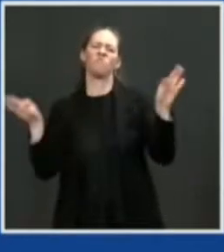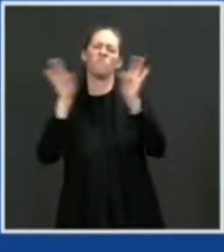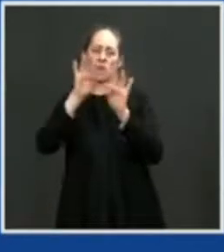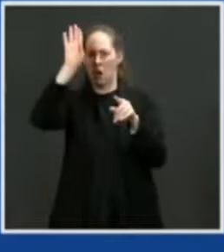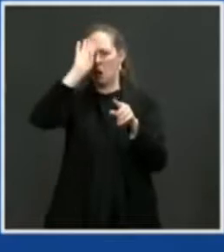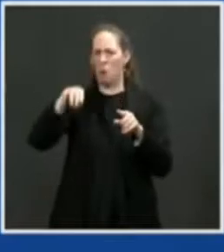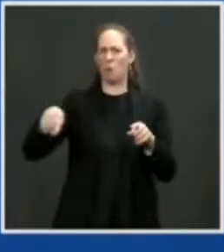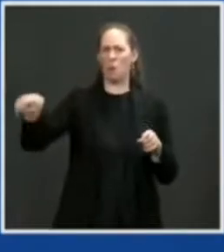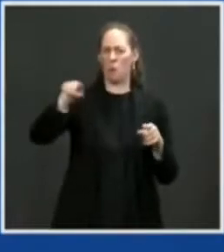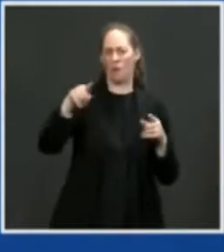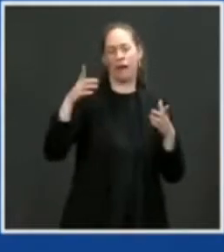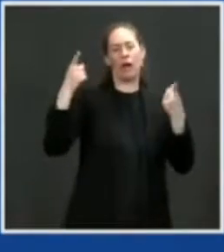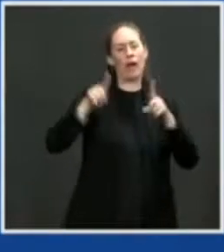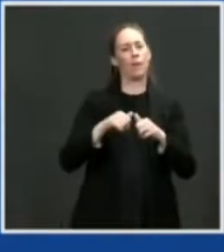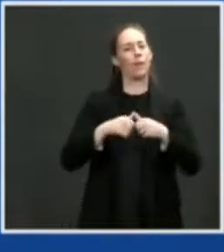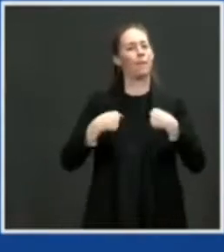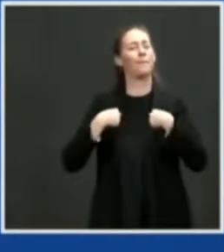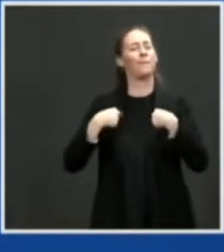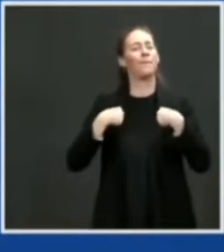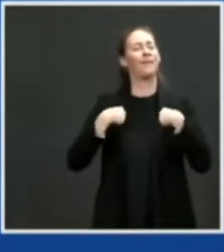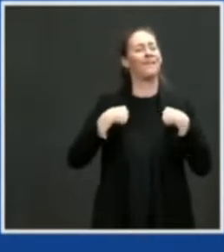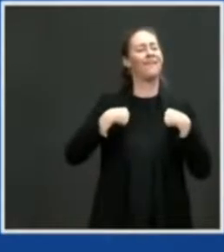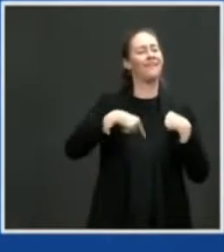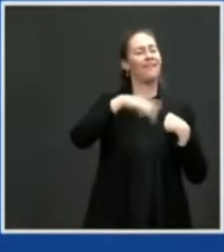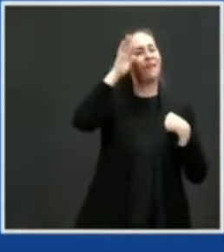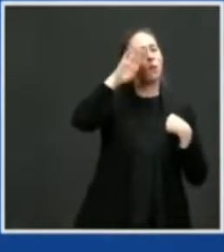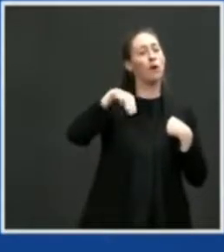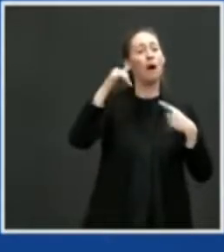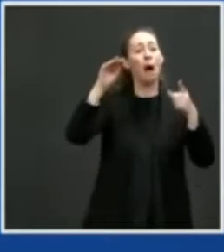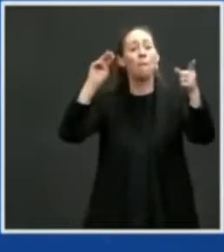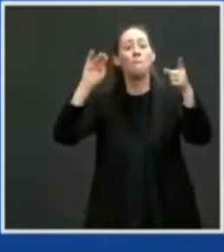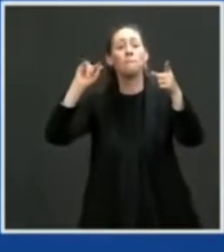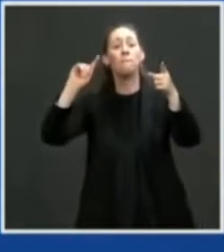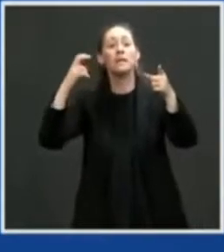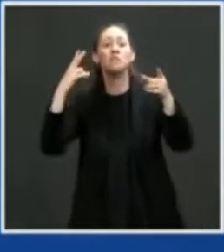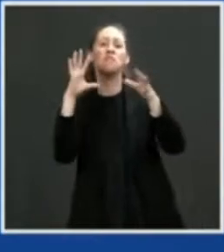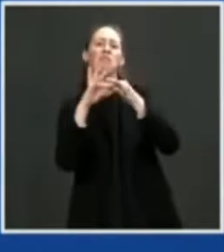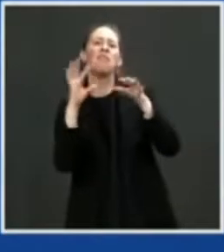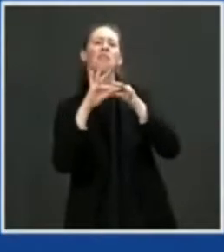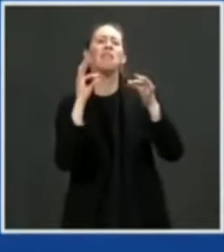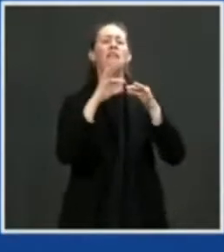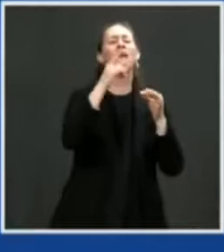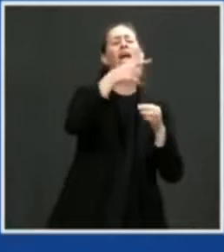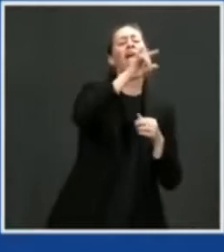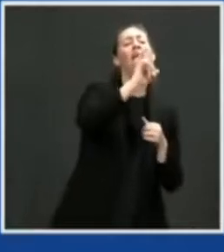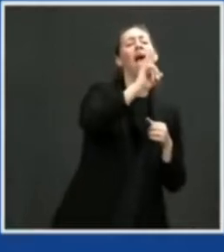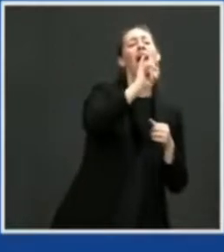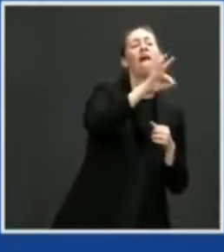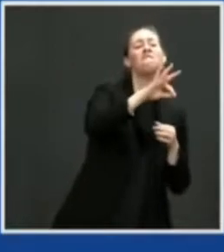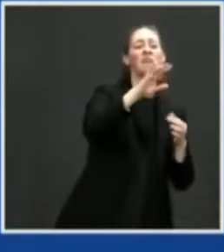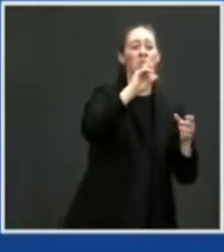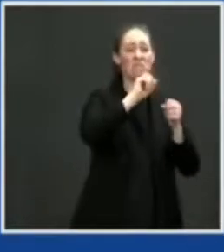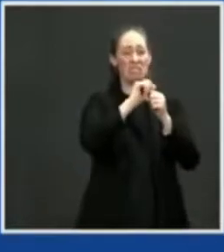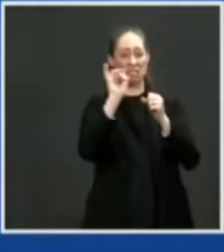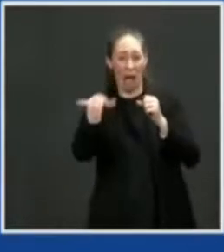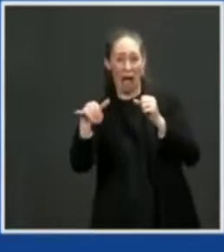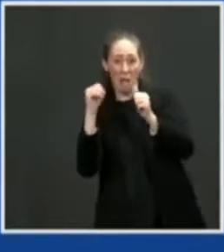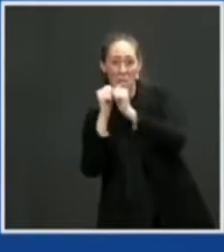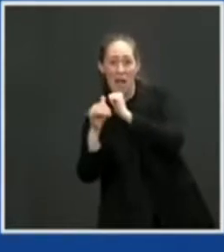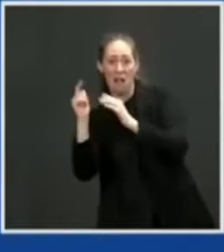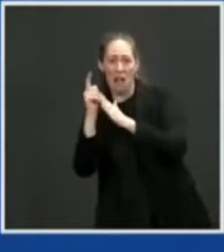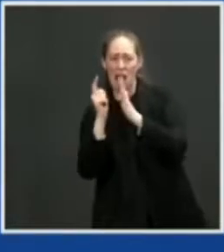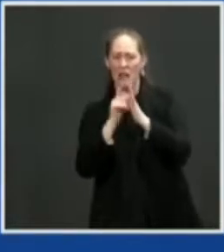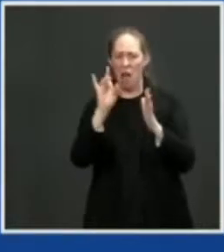And so, unless Mitch says the As last thing I did is I had last piece many of their legislation votes. is so far Most left, popular then president you gotta take ever. it